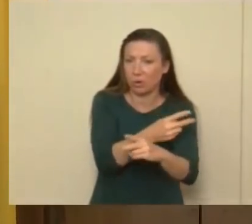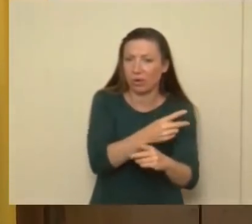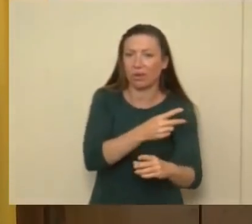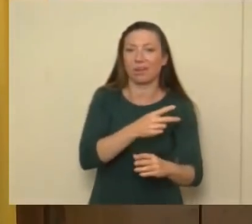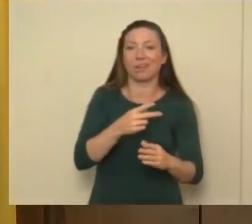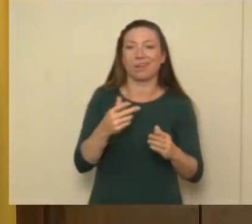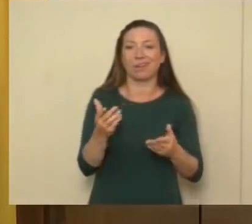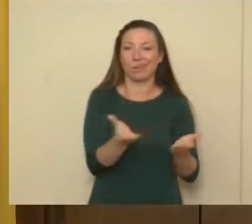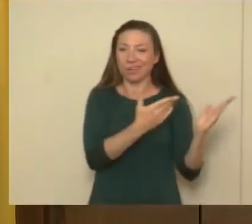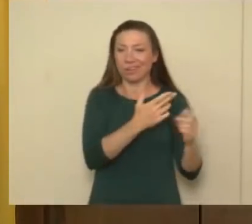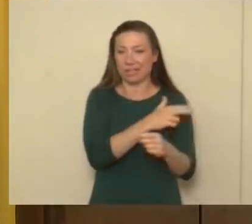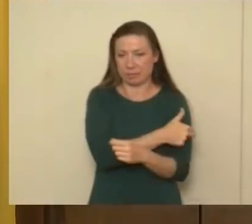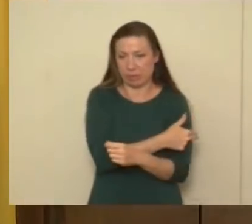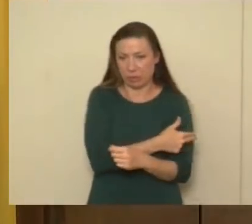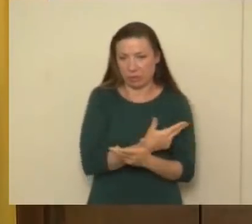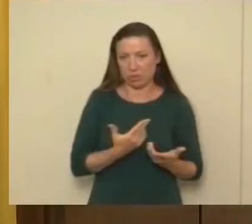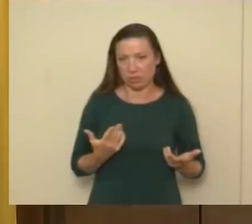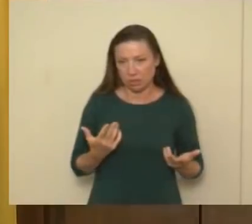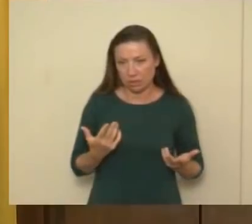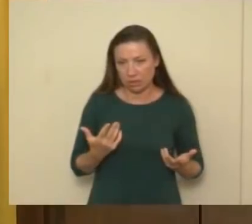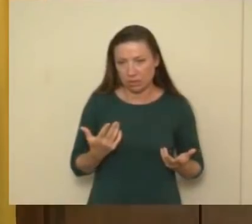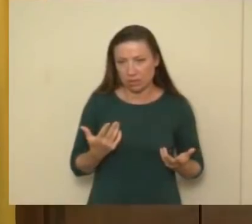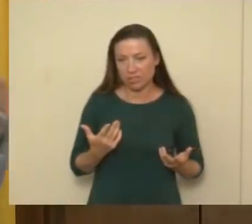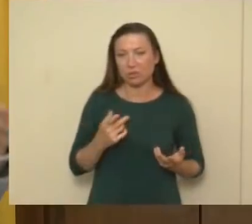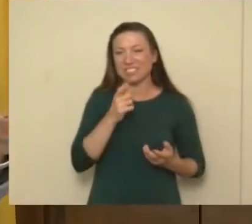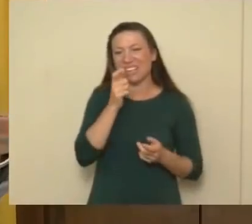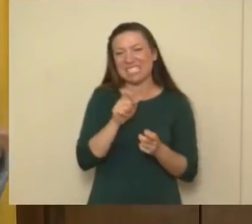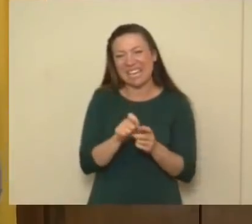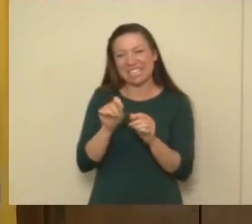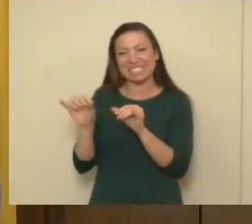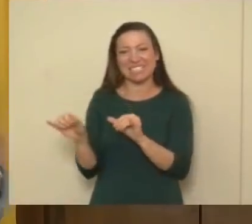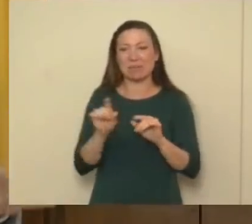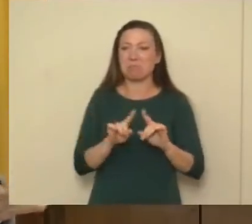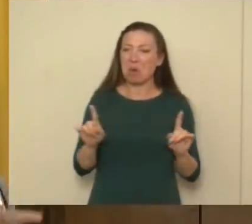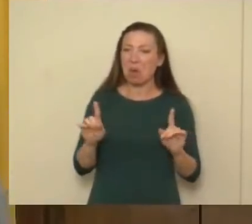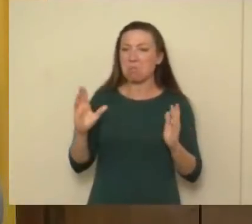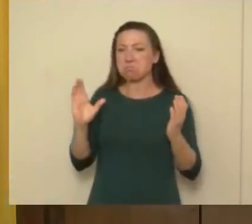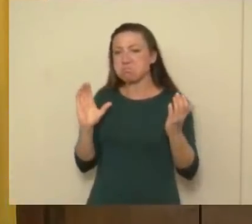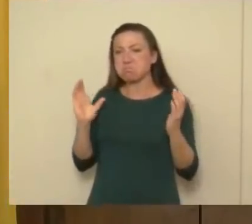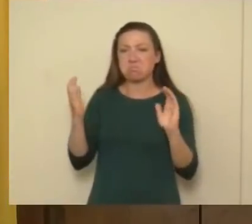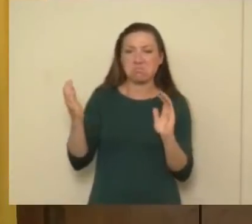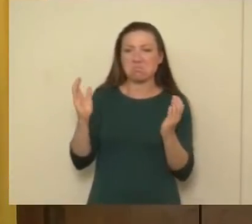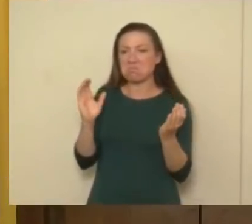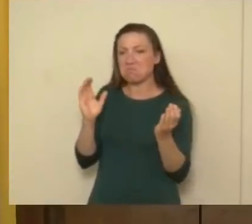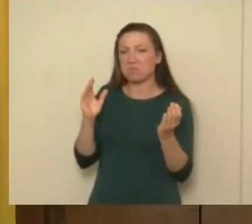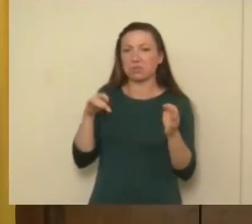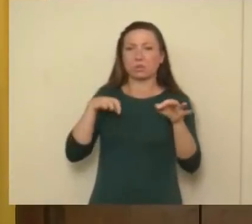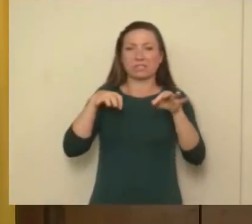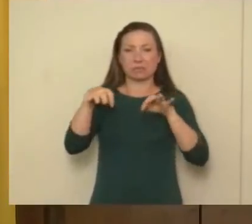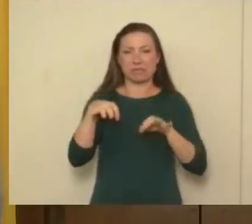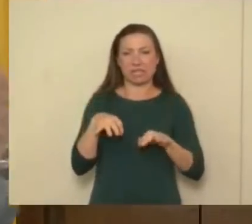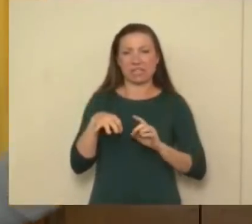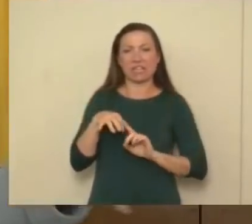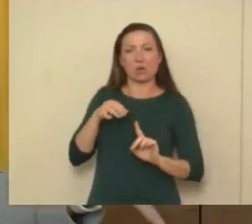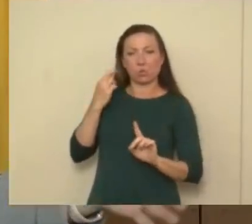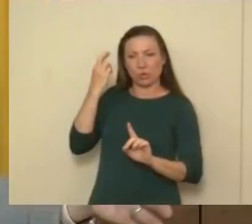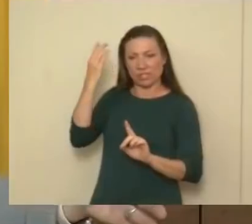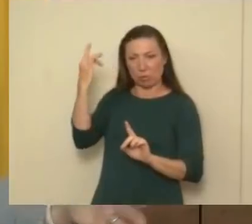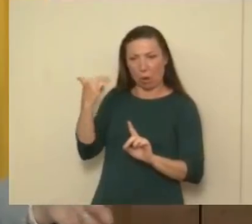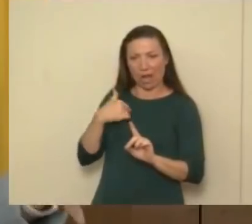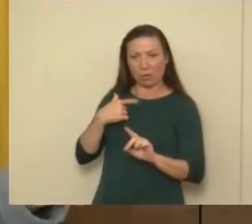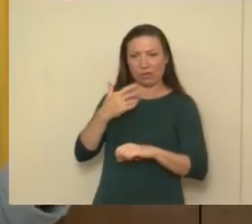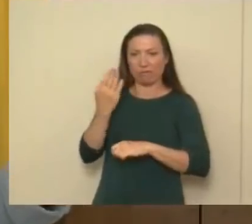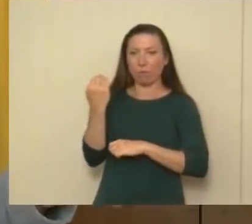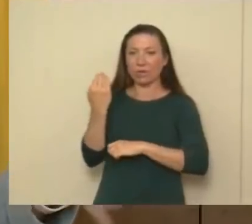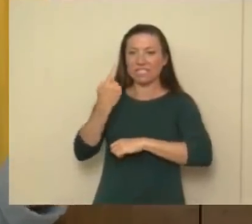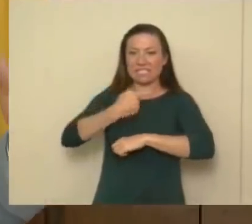that this is why we look at these trend lines over these 14-day periods, so we can tie them back